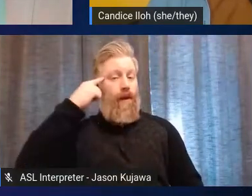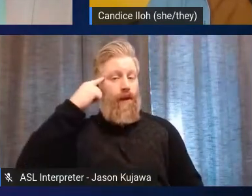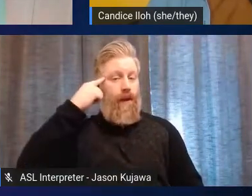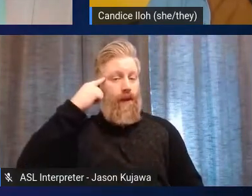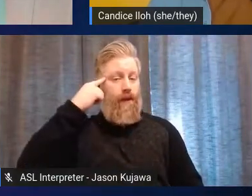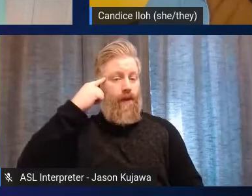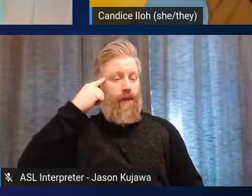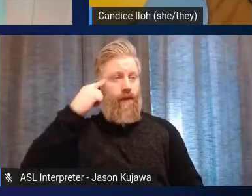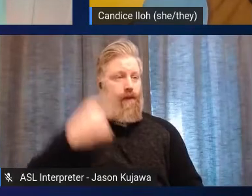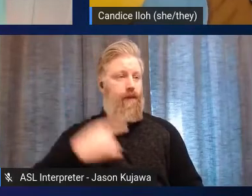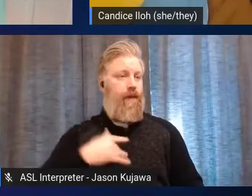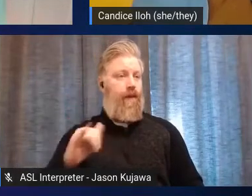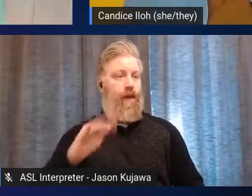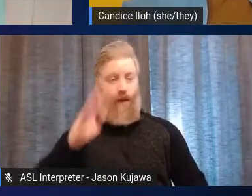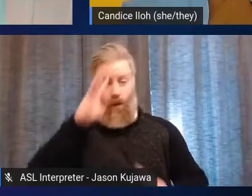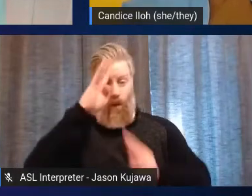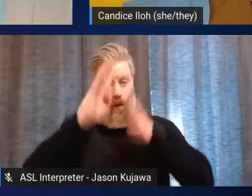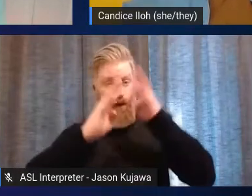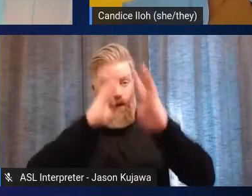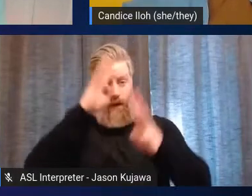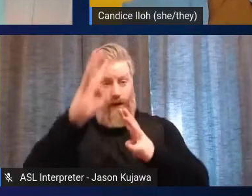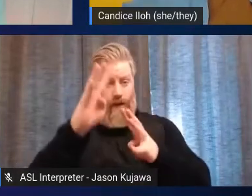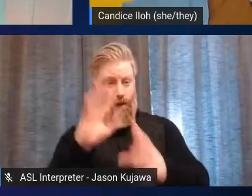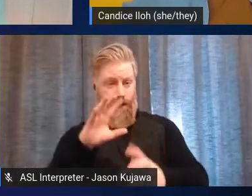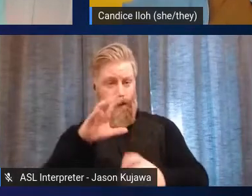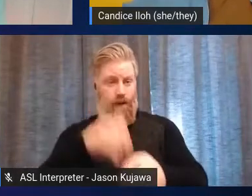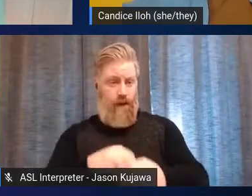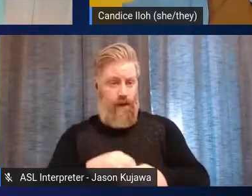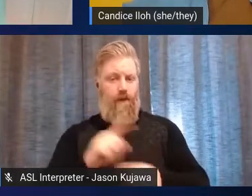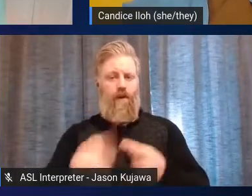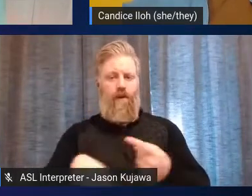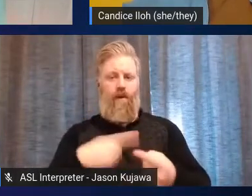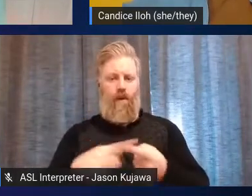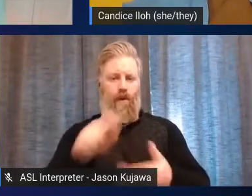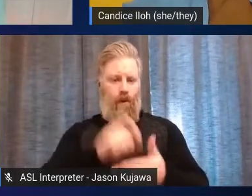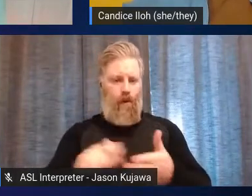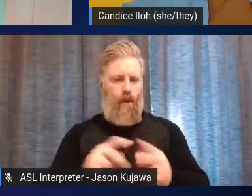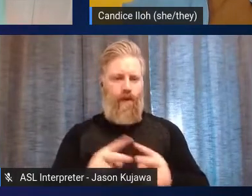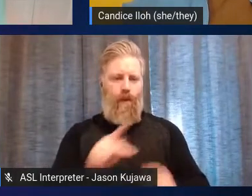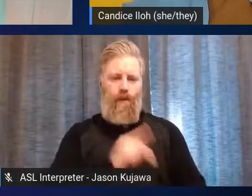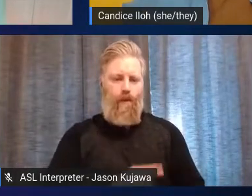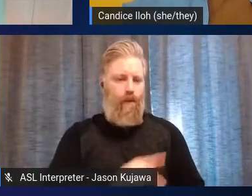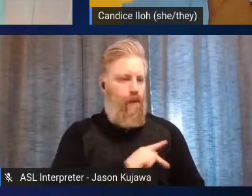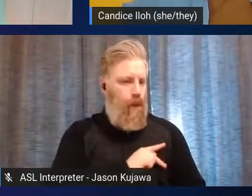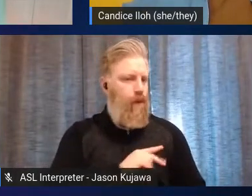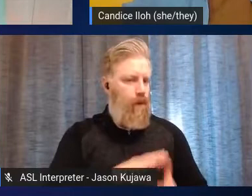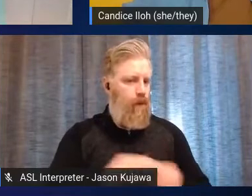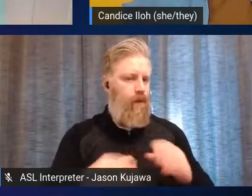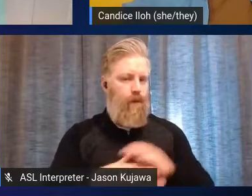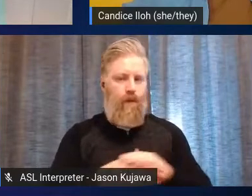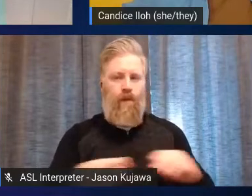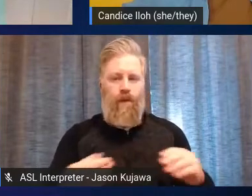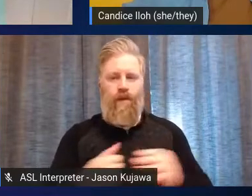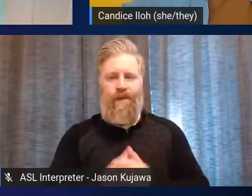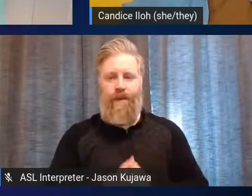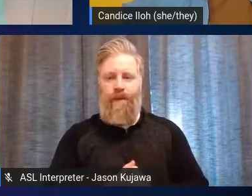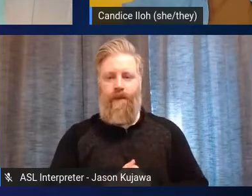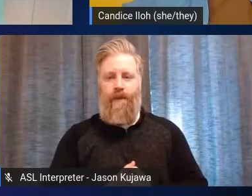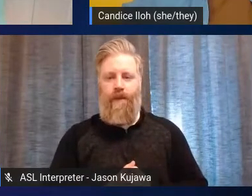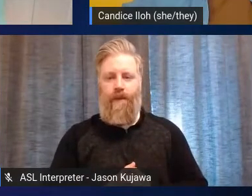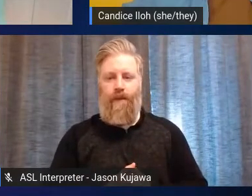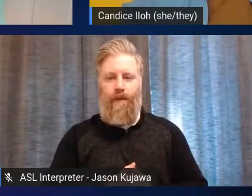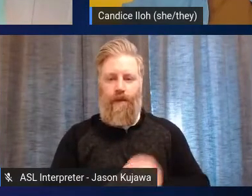I feel like creativity comes into play when writing a really personal story, in the